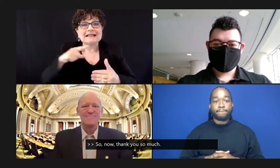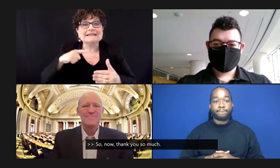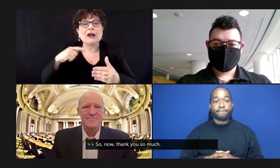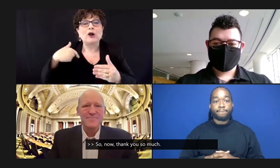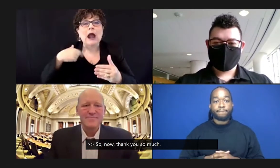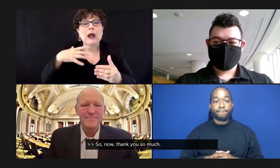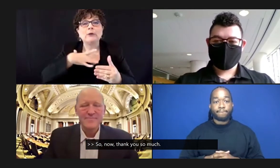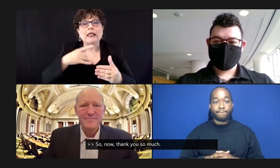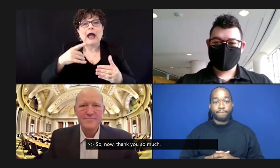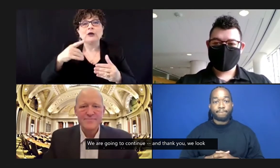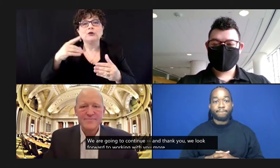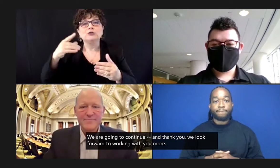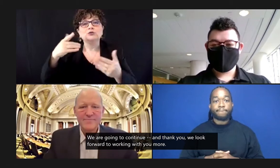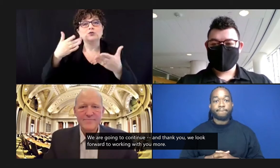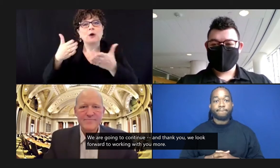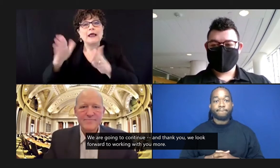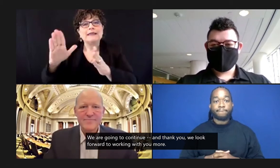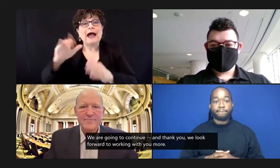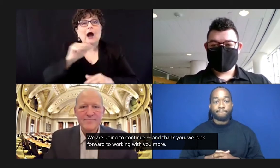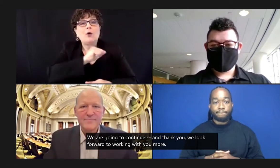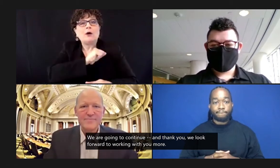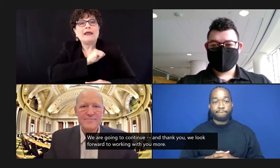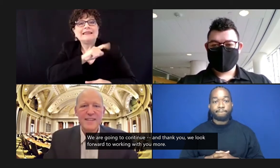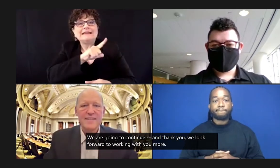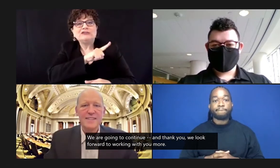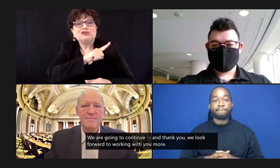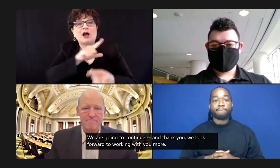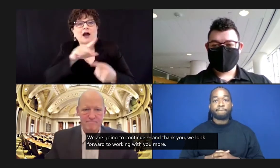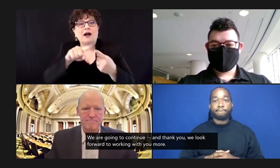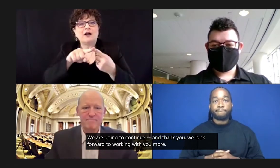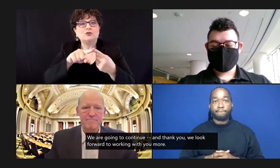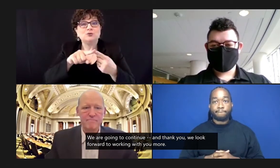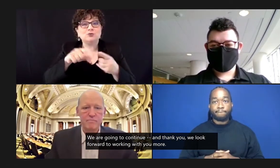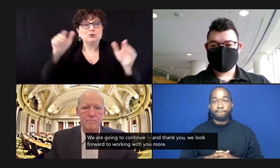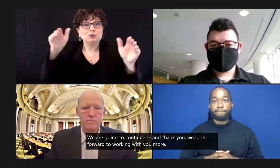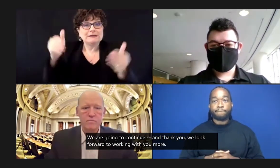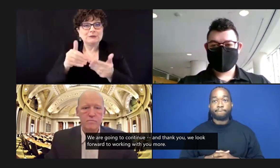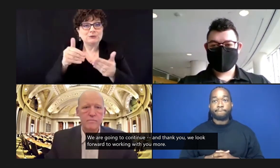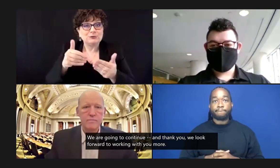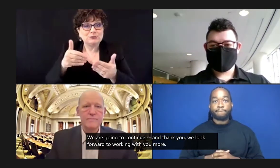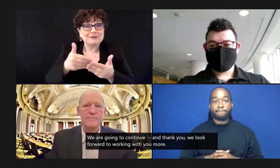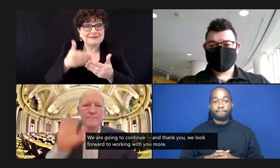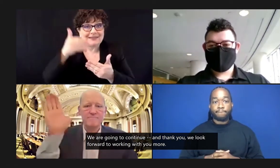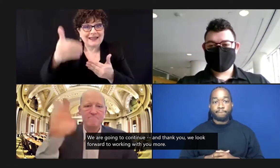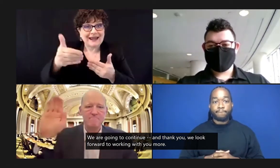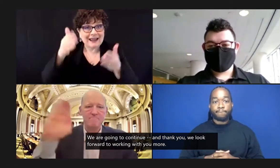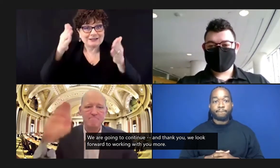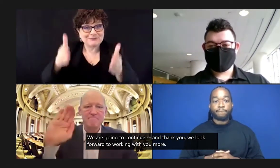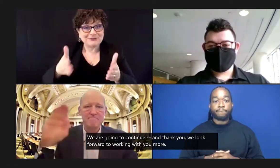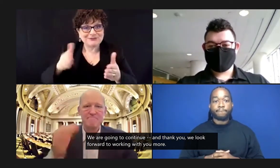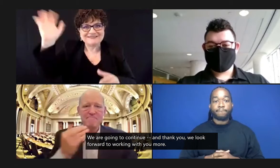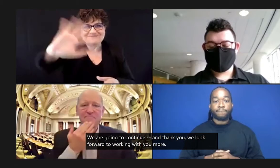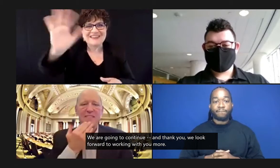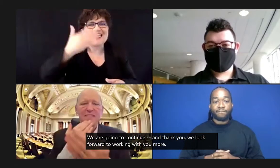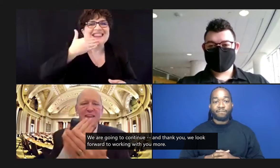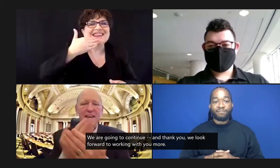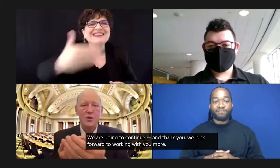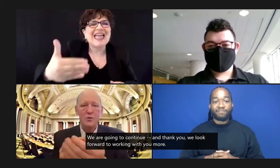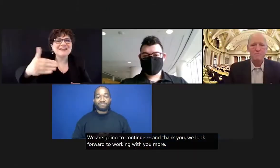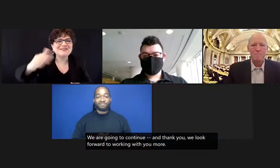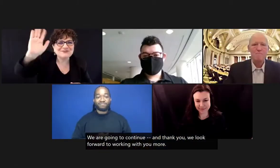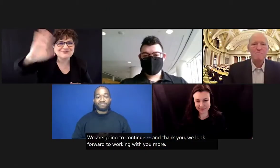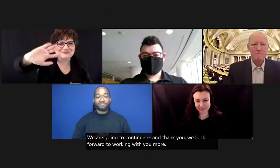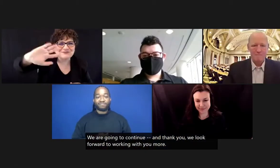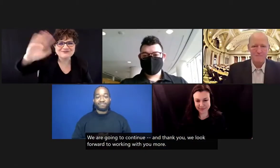going to move to another legislator. I would like to go ahead and allow Alicia Lane-Outlaw to.